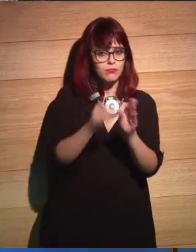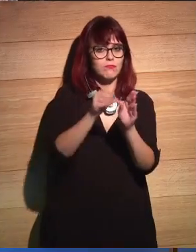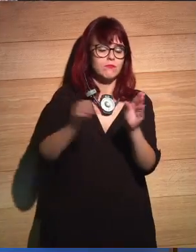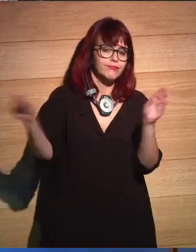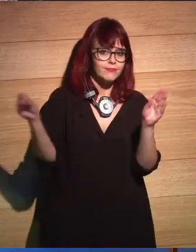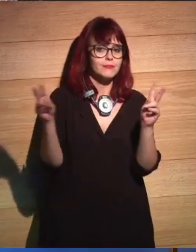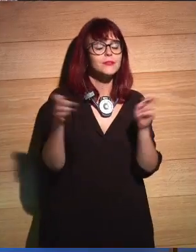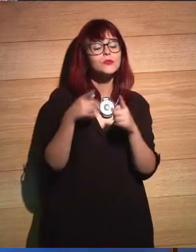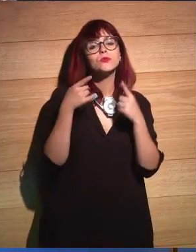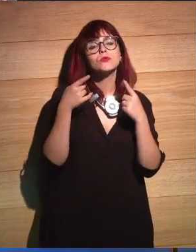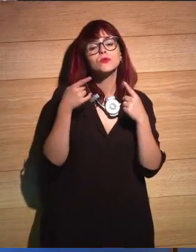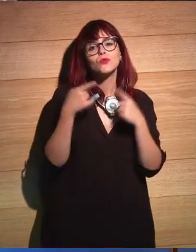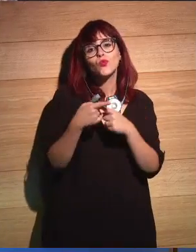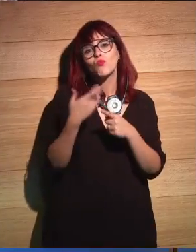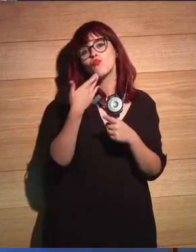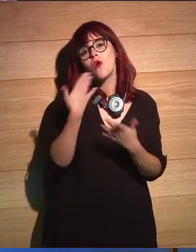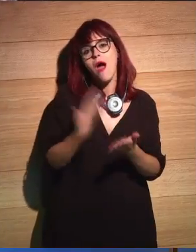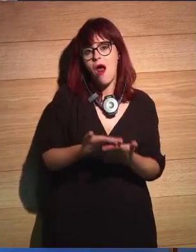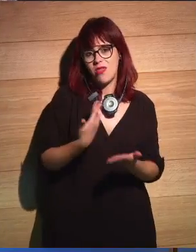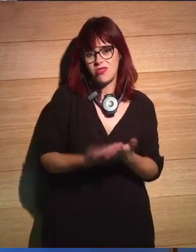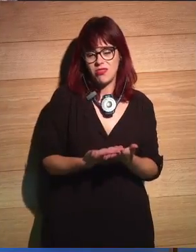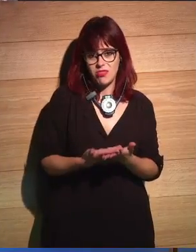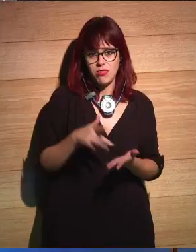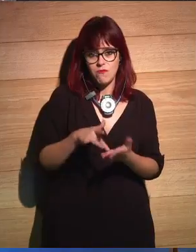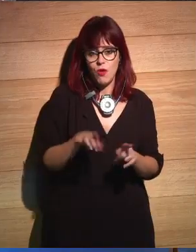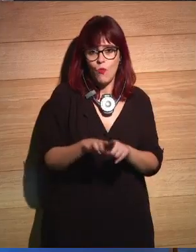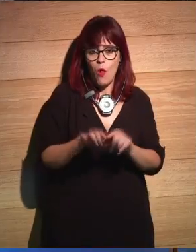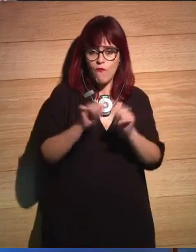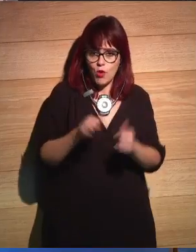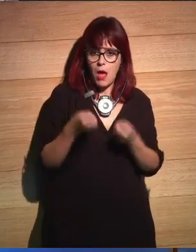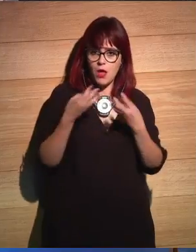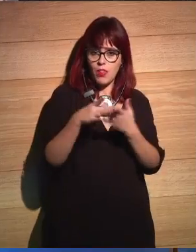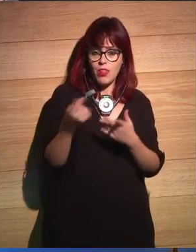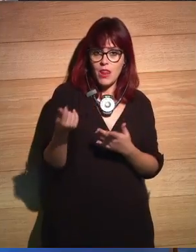guaranteed a certain amount of money when you have a book published.